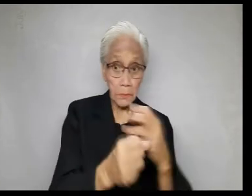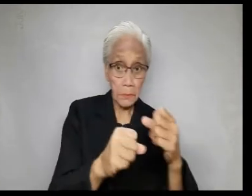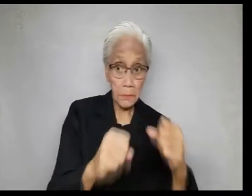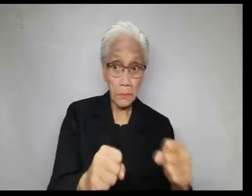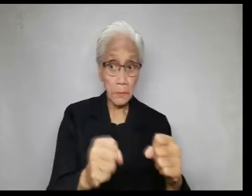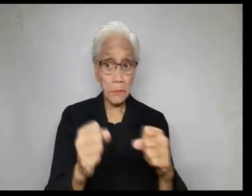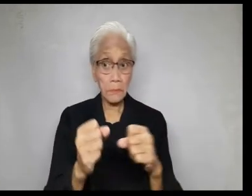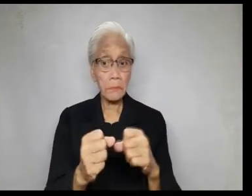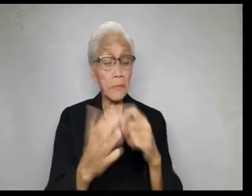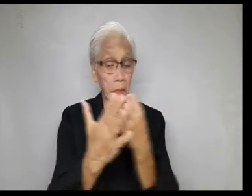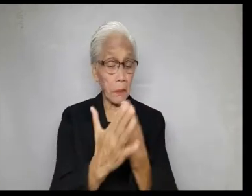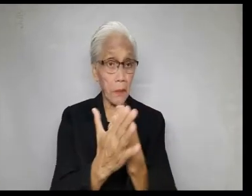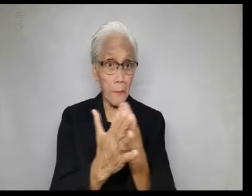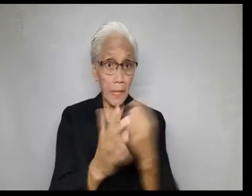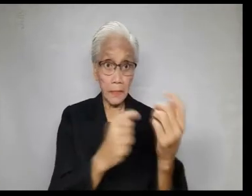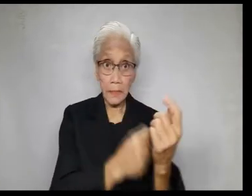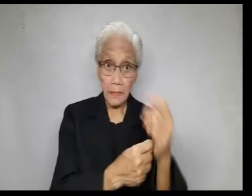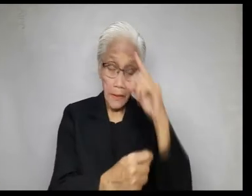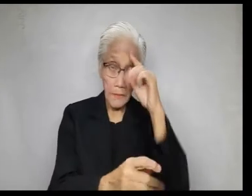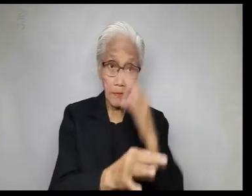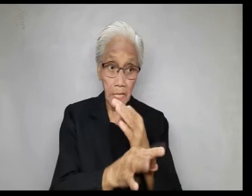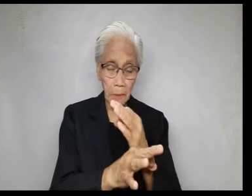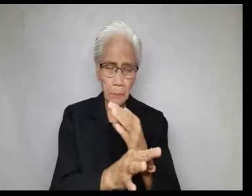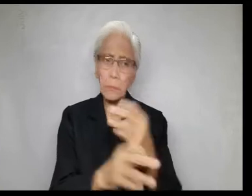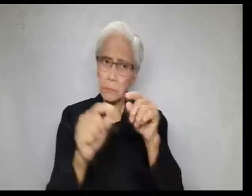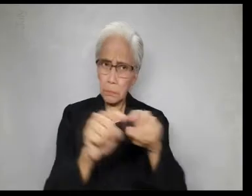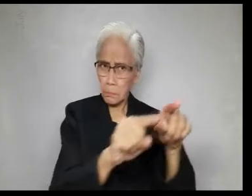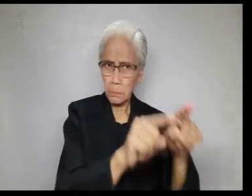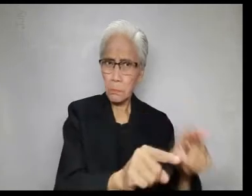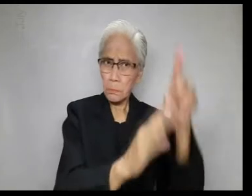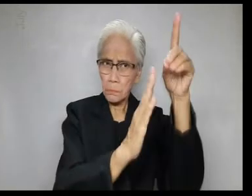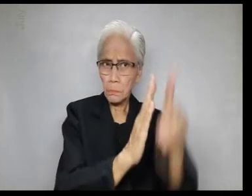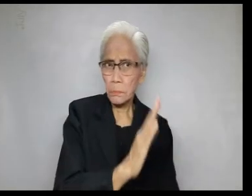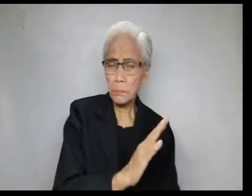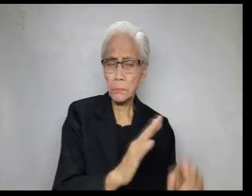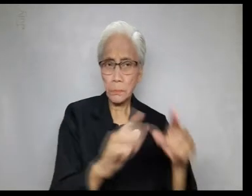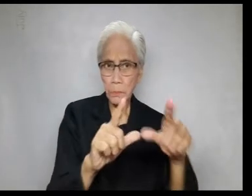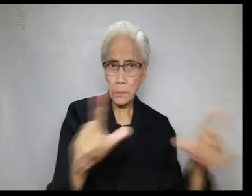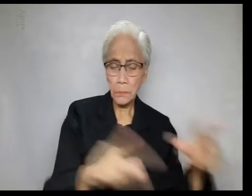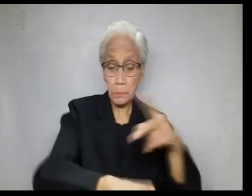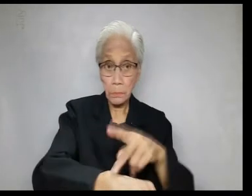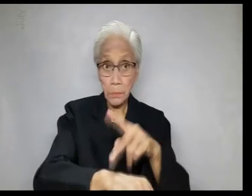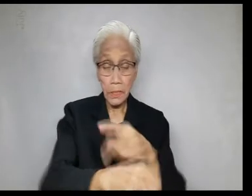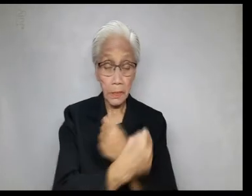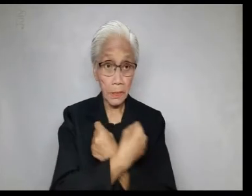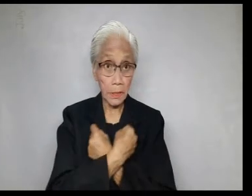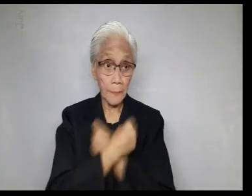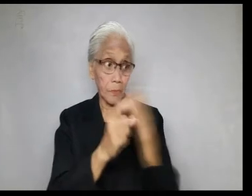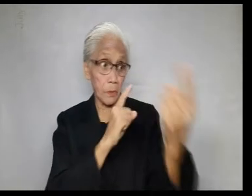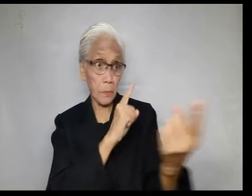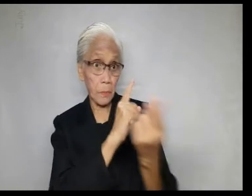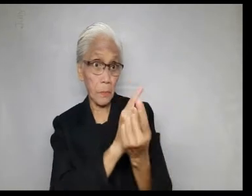to save Thomas's faith, so Jesus too goes down the level of Peter's